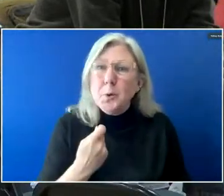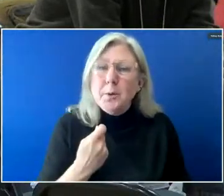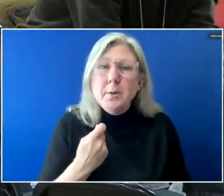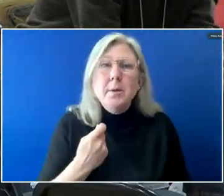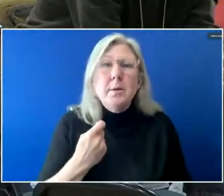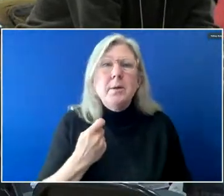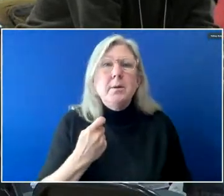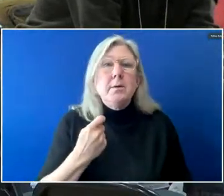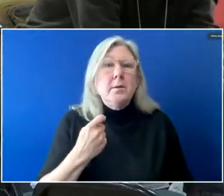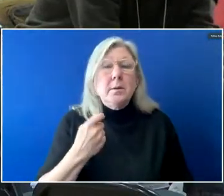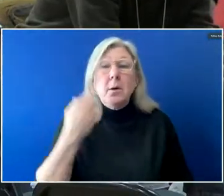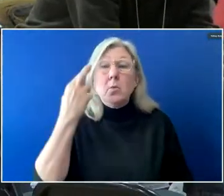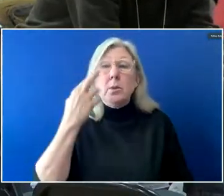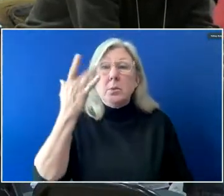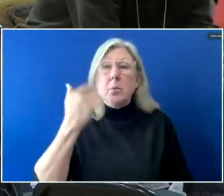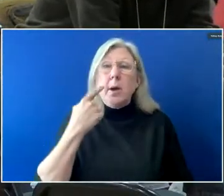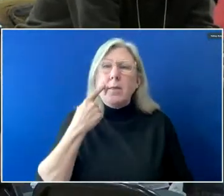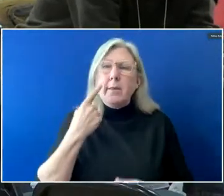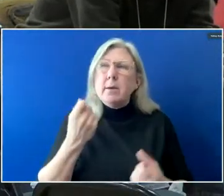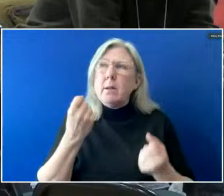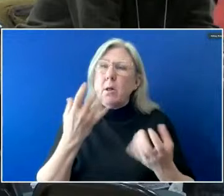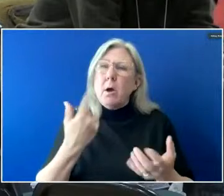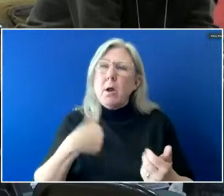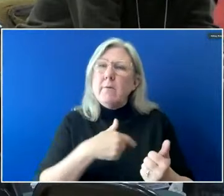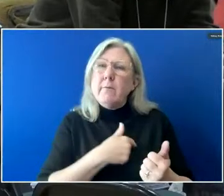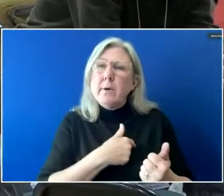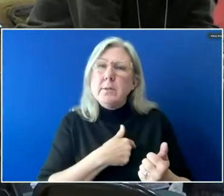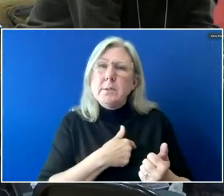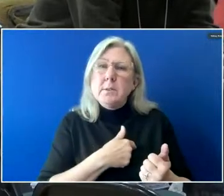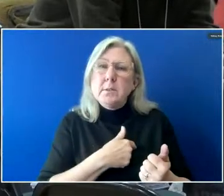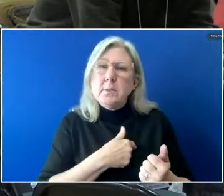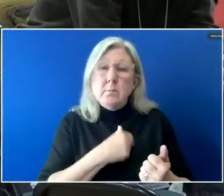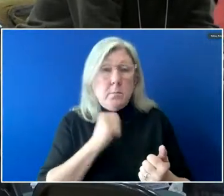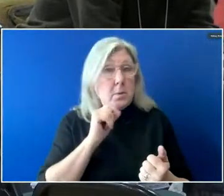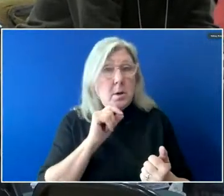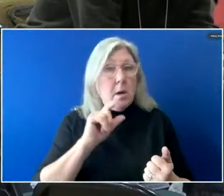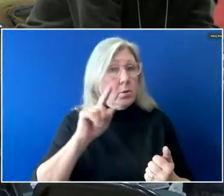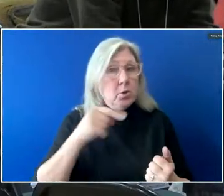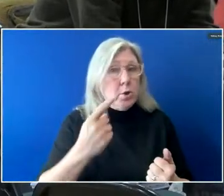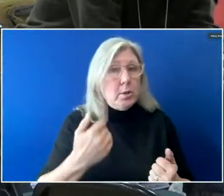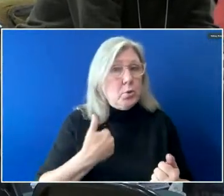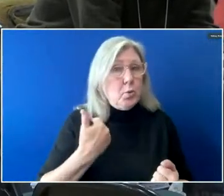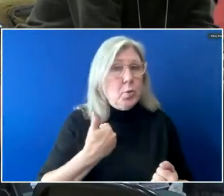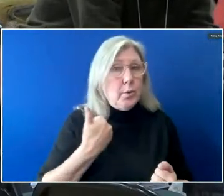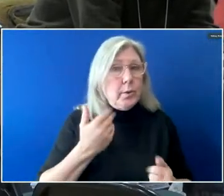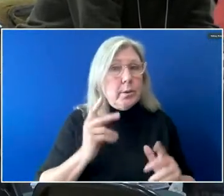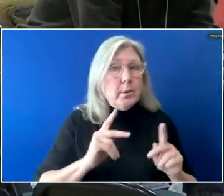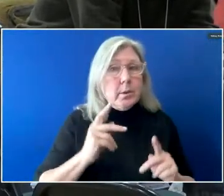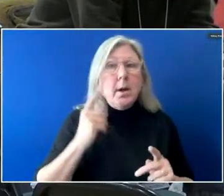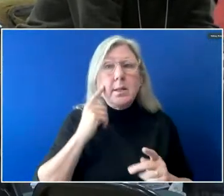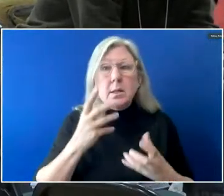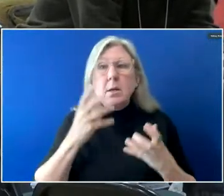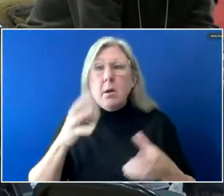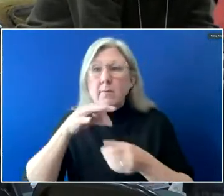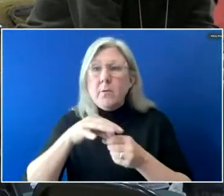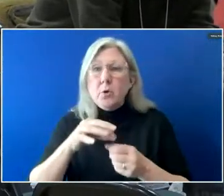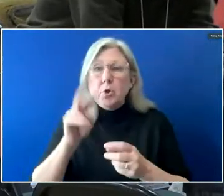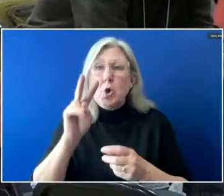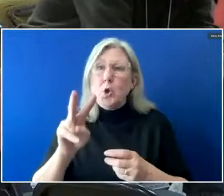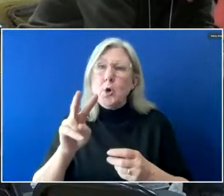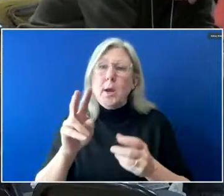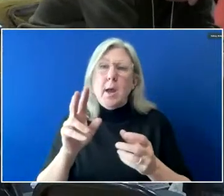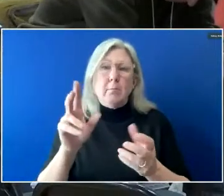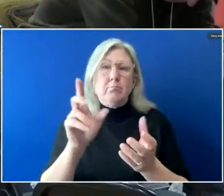us are and not just youth I think a lot of Voters look in the headlines and we see